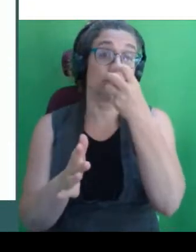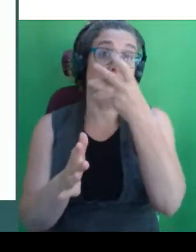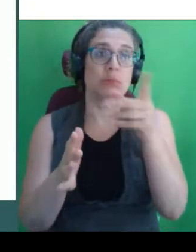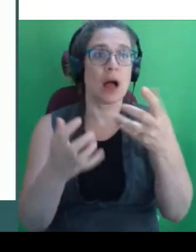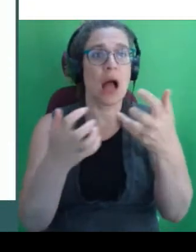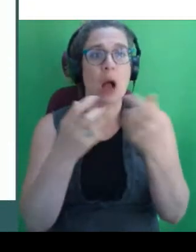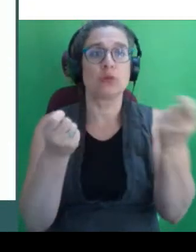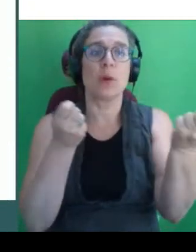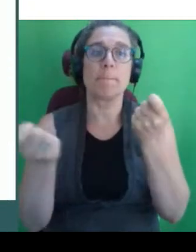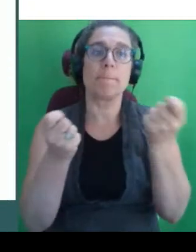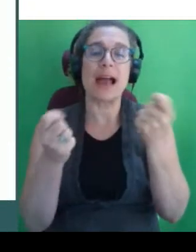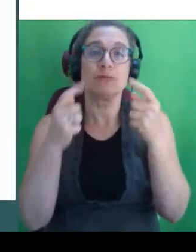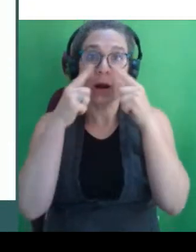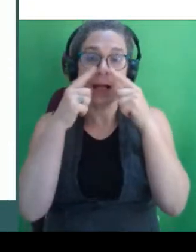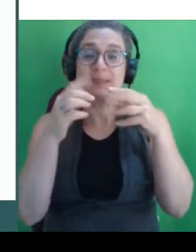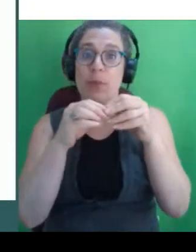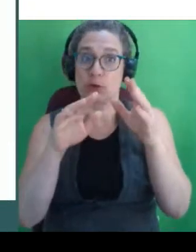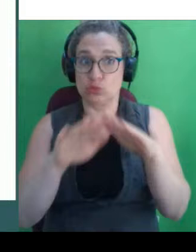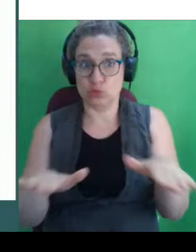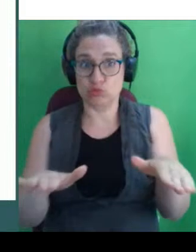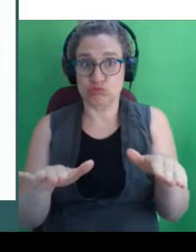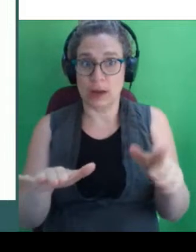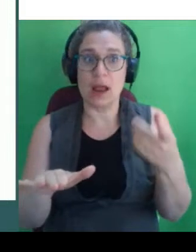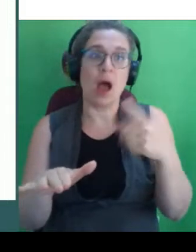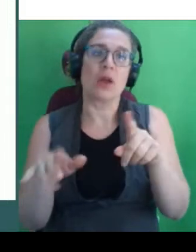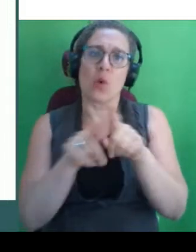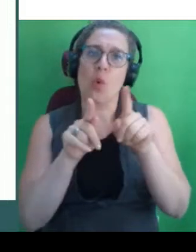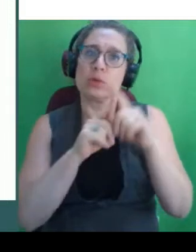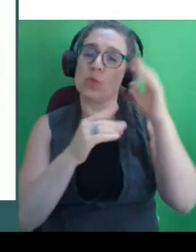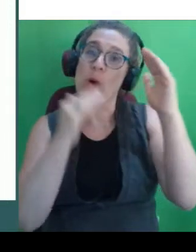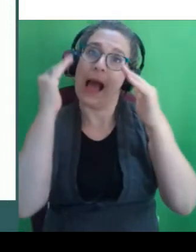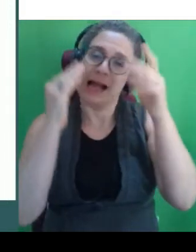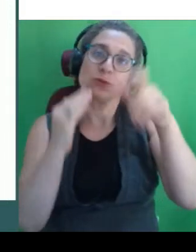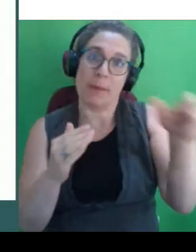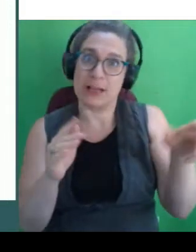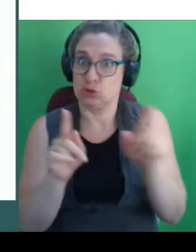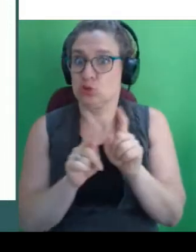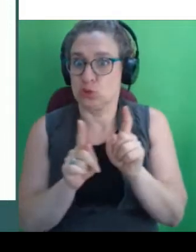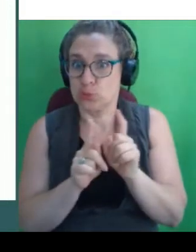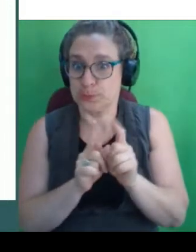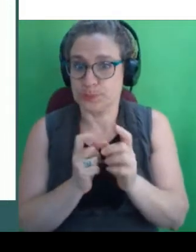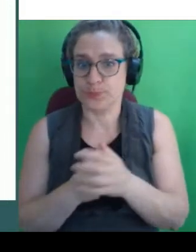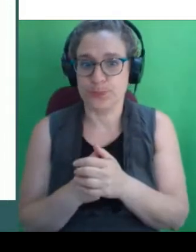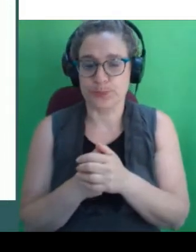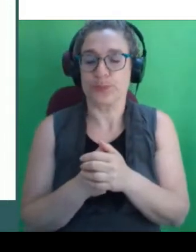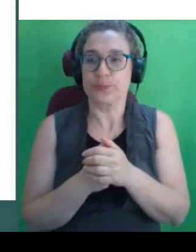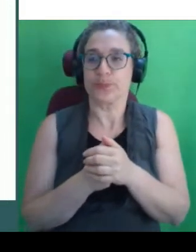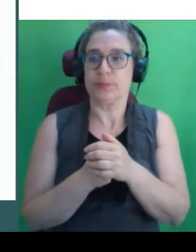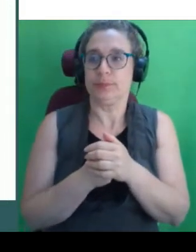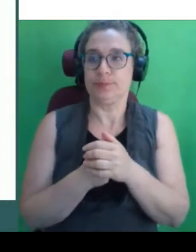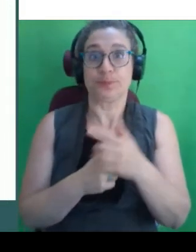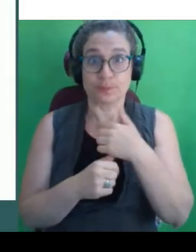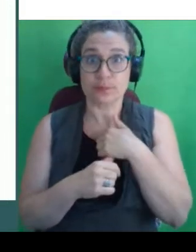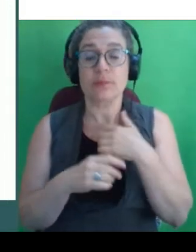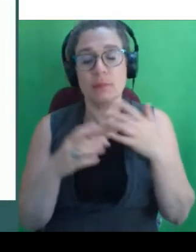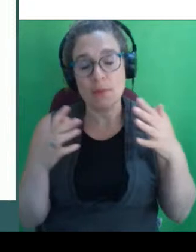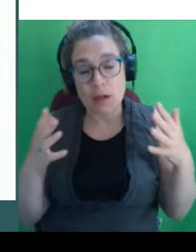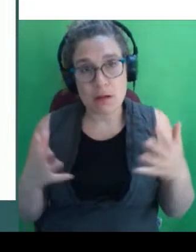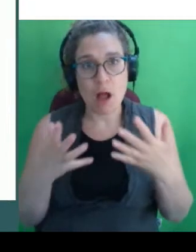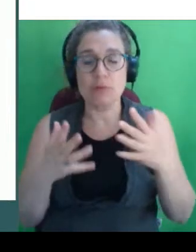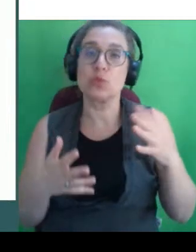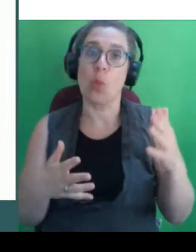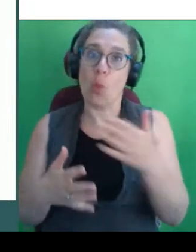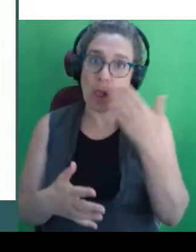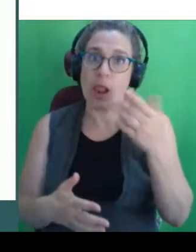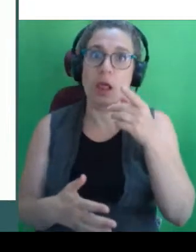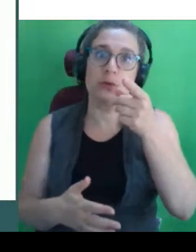And obviously there's one for adult patients as well. We are encouraging everyone to look at